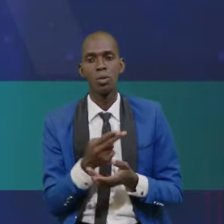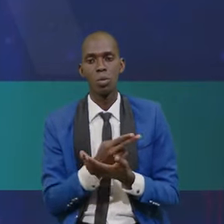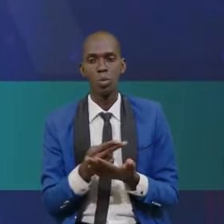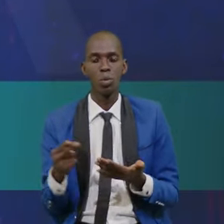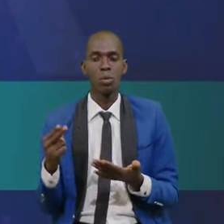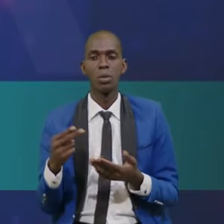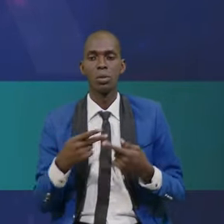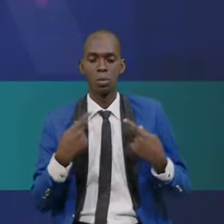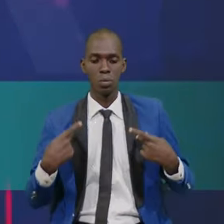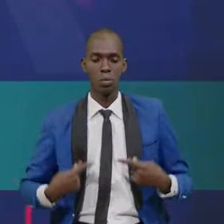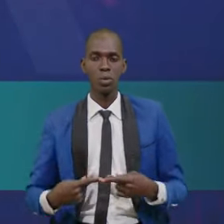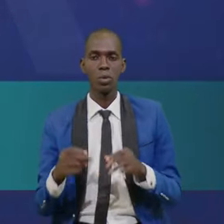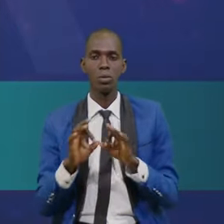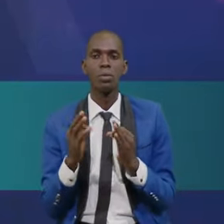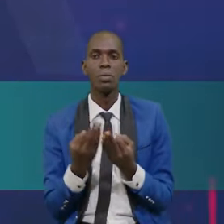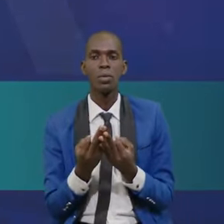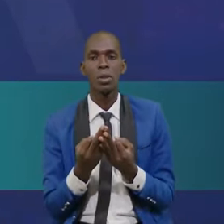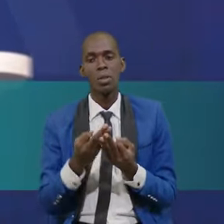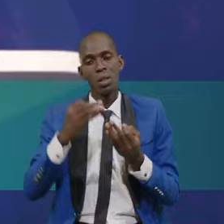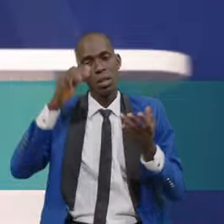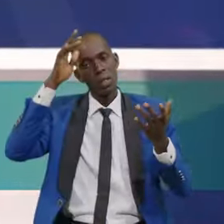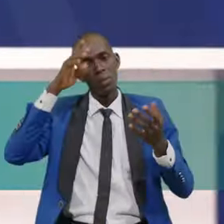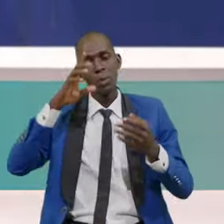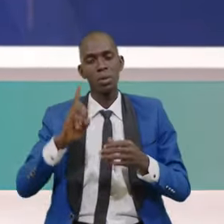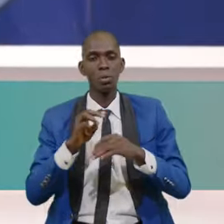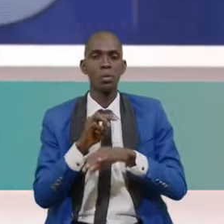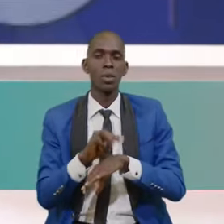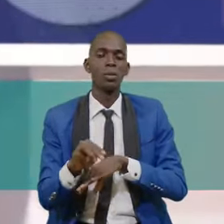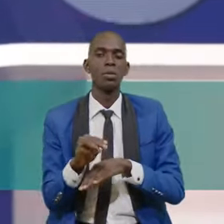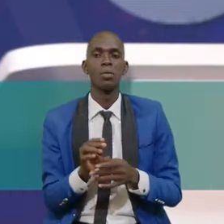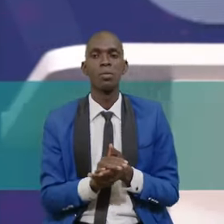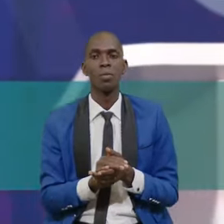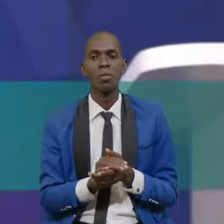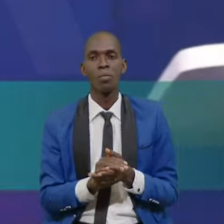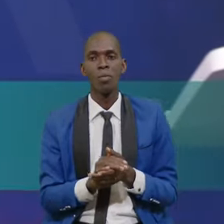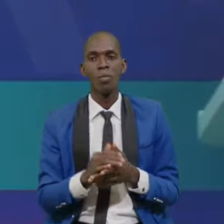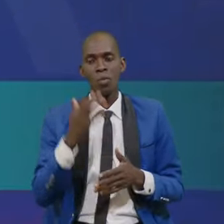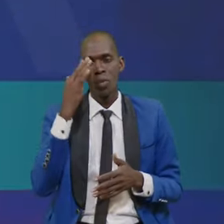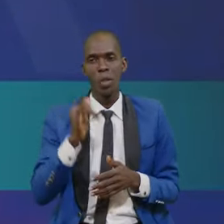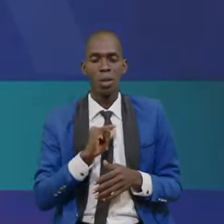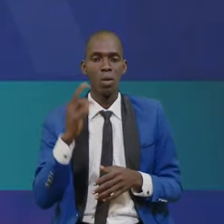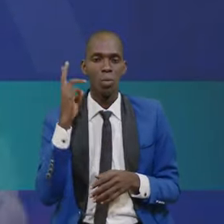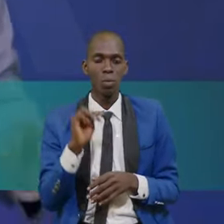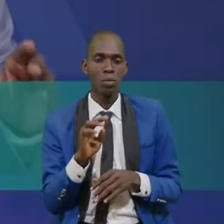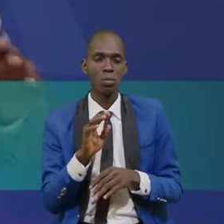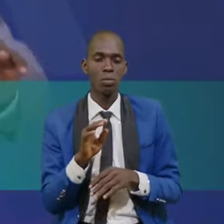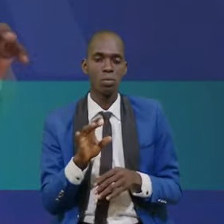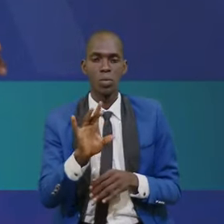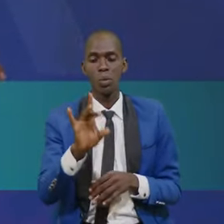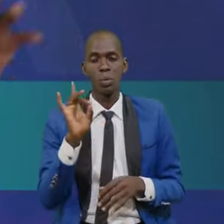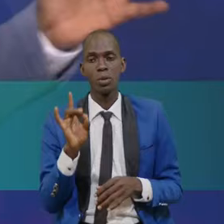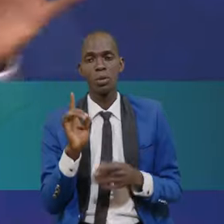priesthood. Expected ministry. I was appointed a teacher in